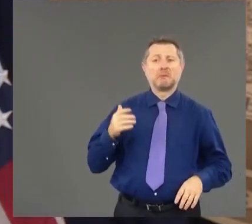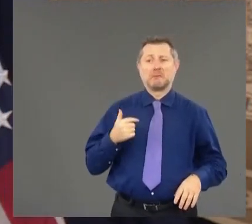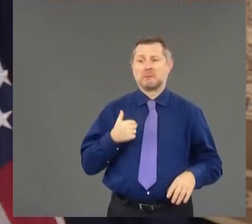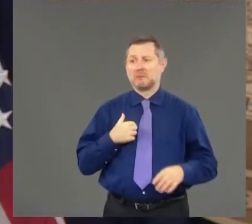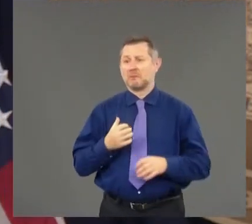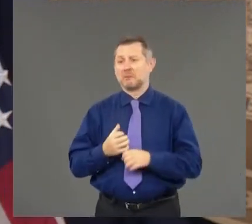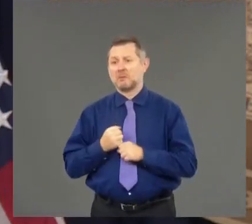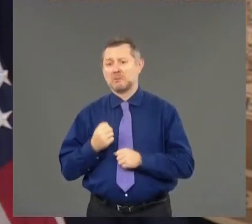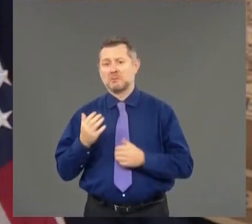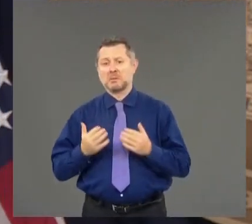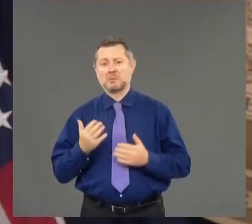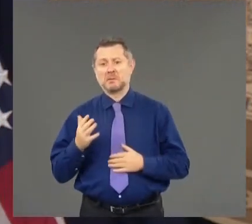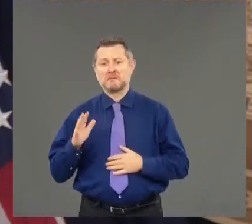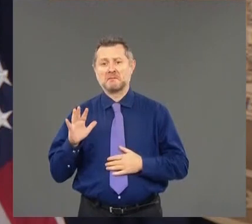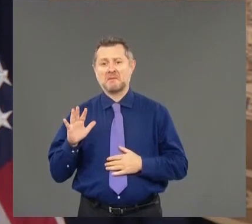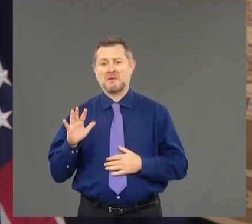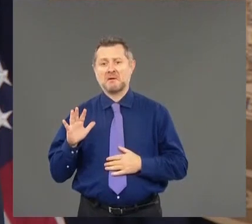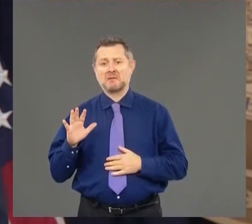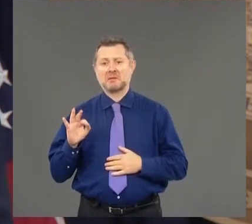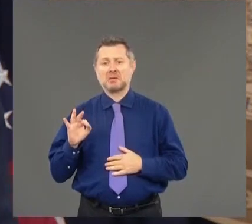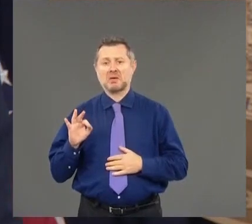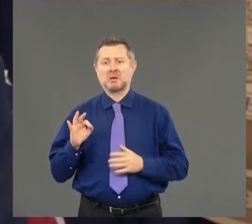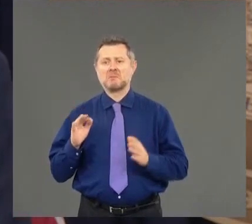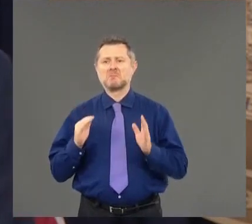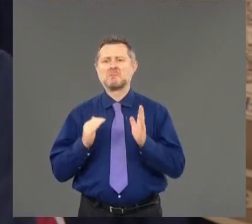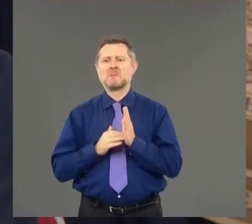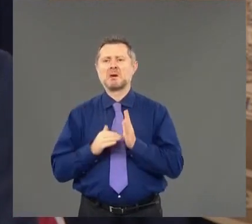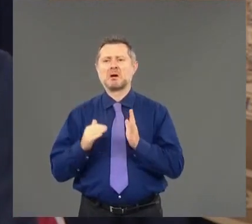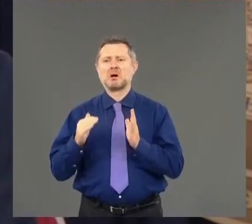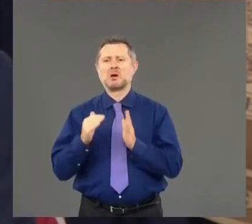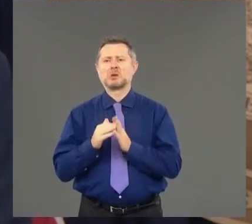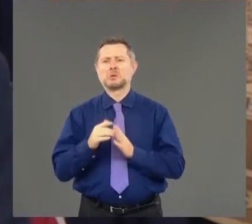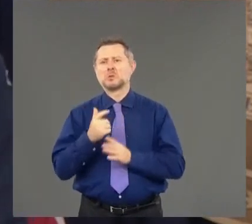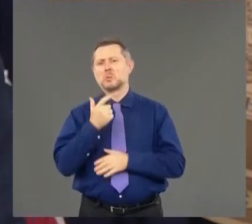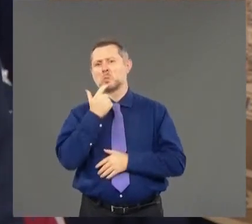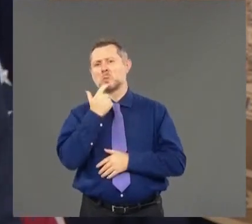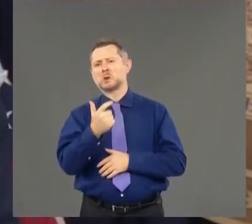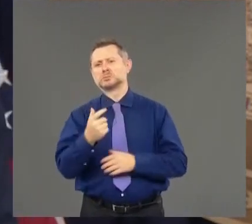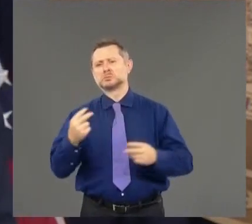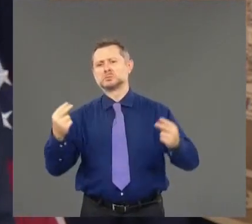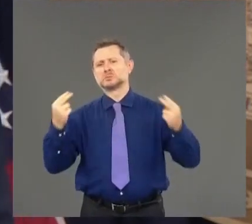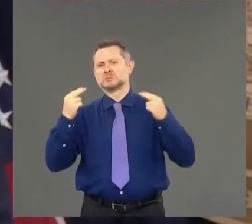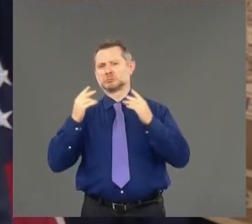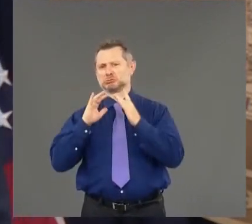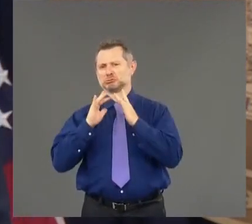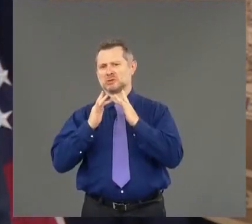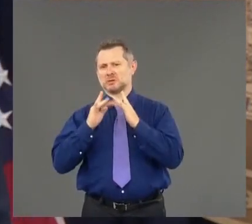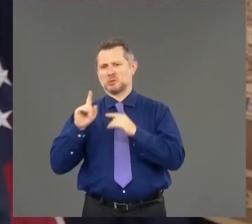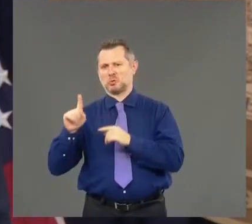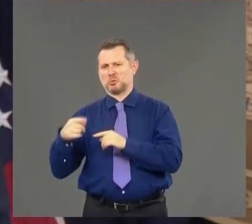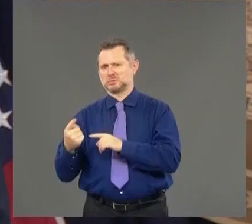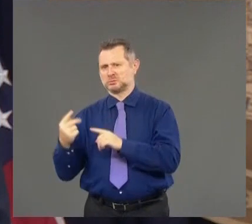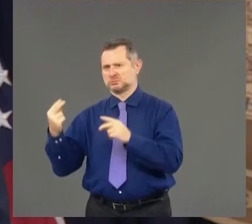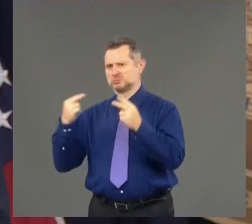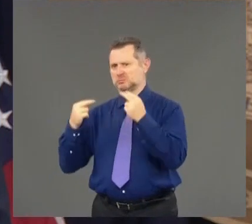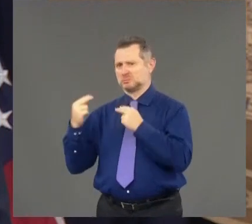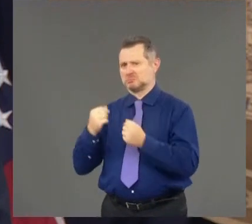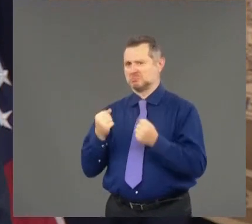59 million viewers on just on the internet watching the briefings, and they send me a lot of